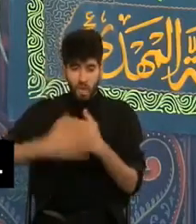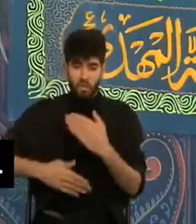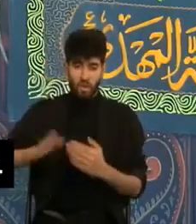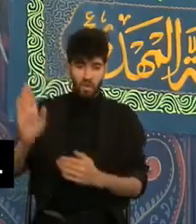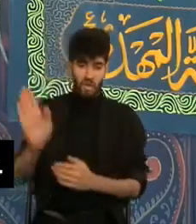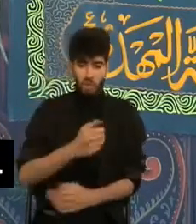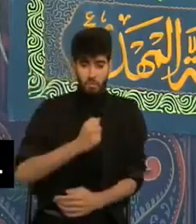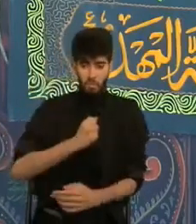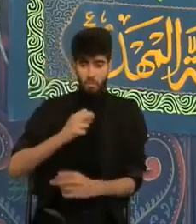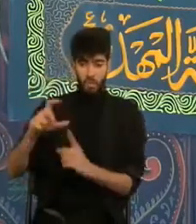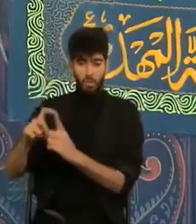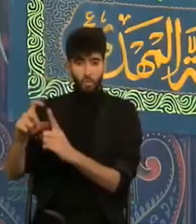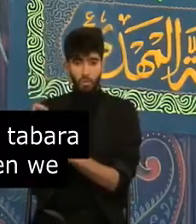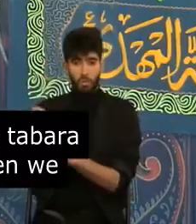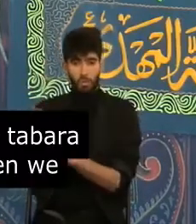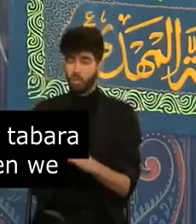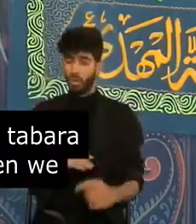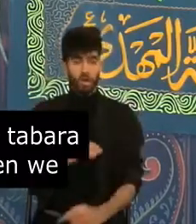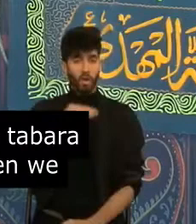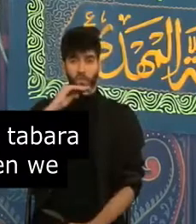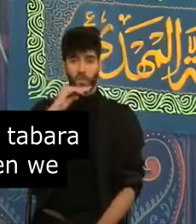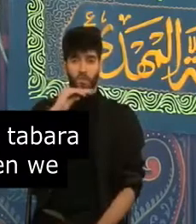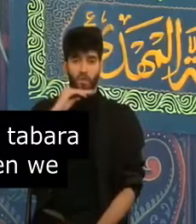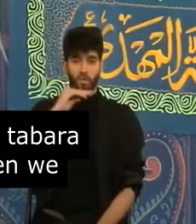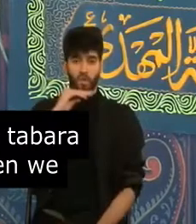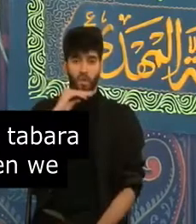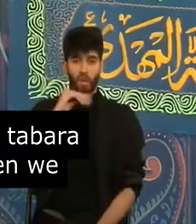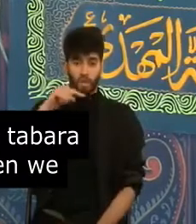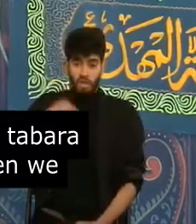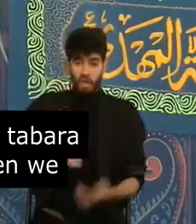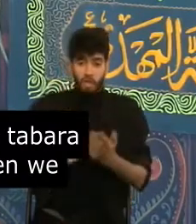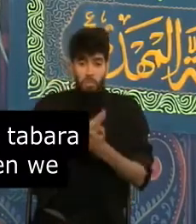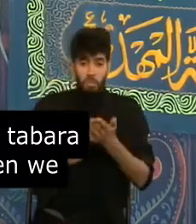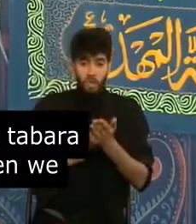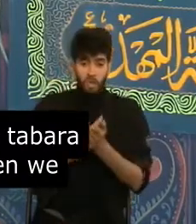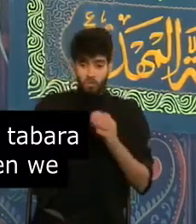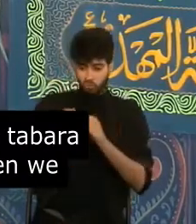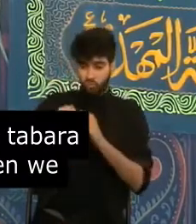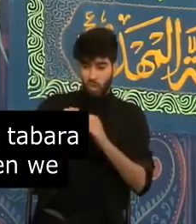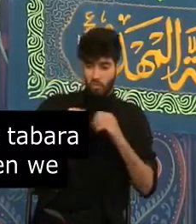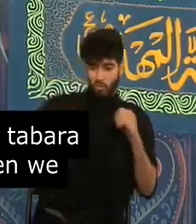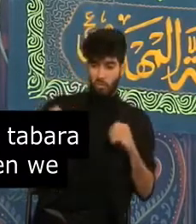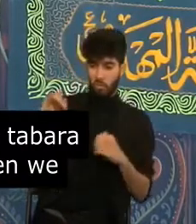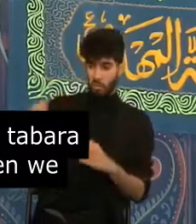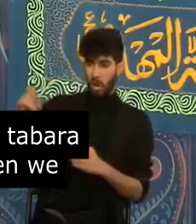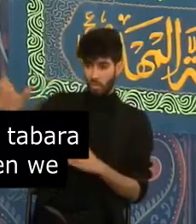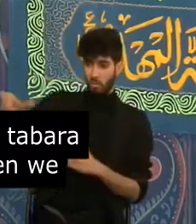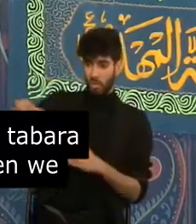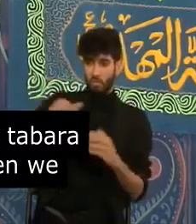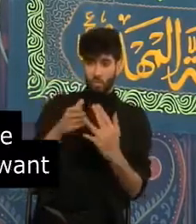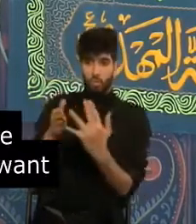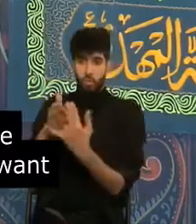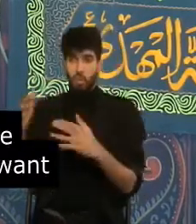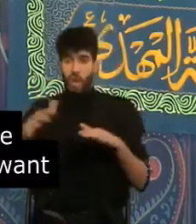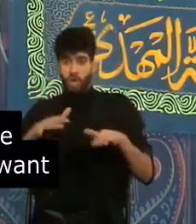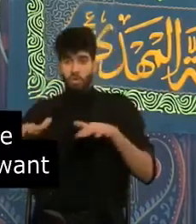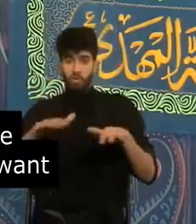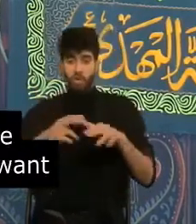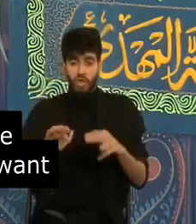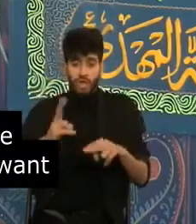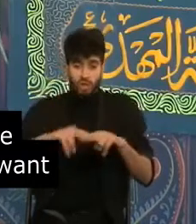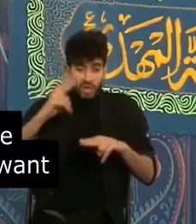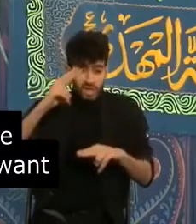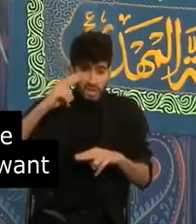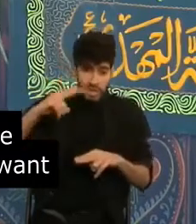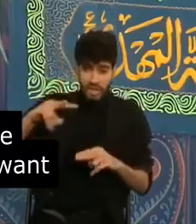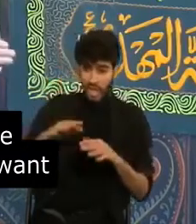It should be sufficient. But this is the meaning of Tabarra in action. That actually, when we see the